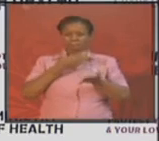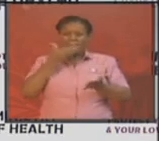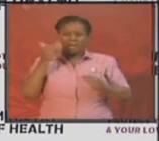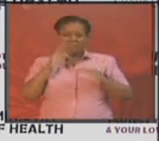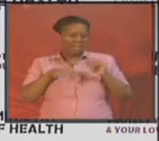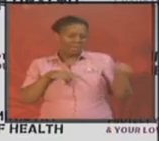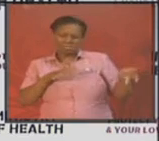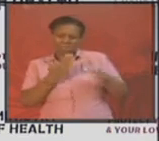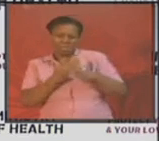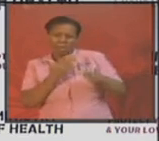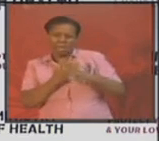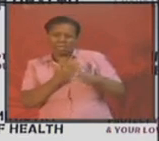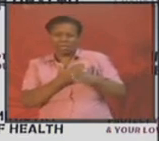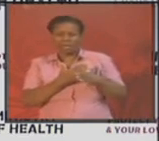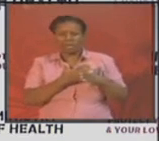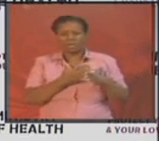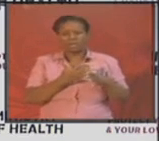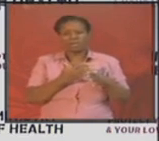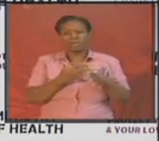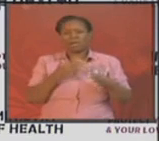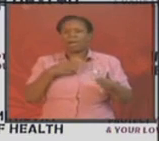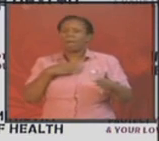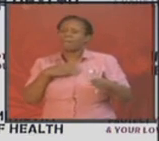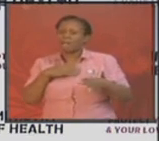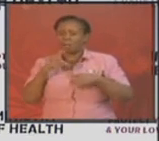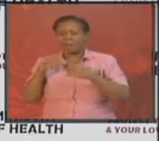follow-up question, please.